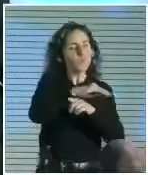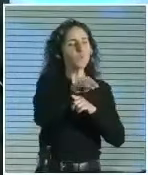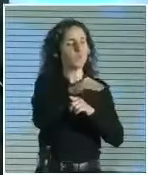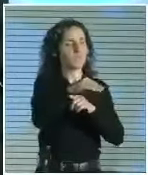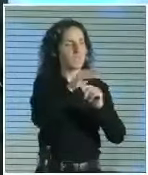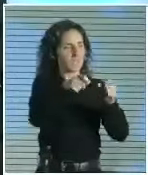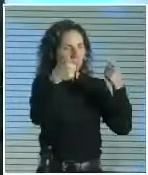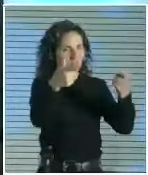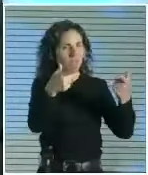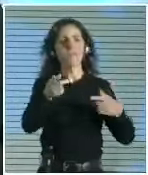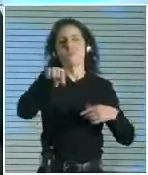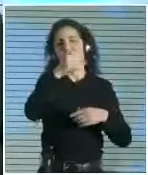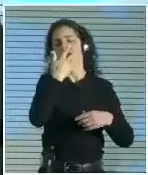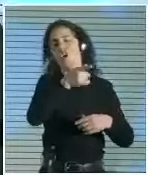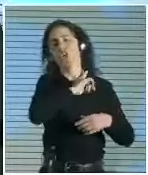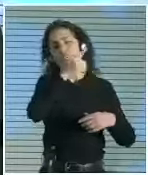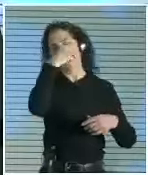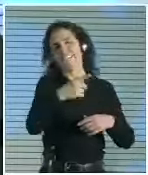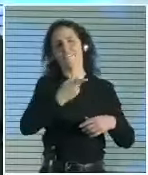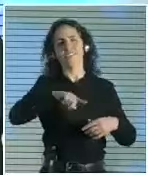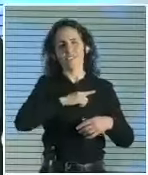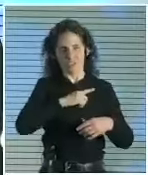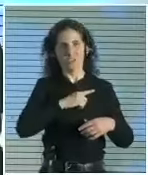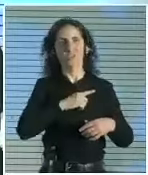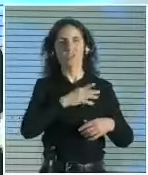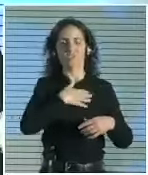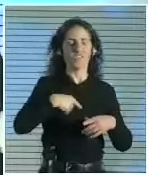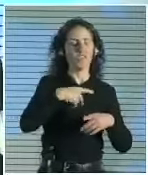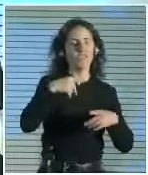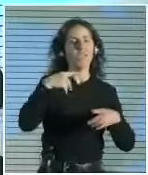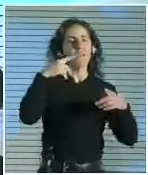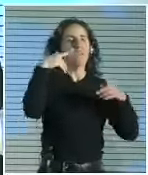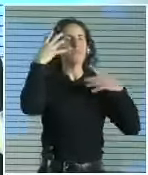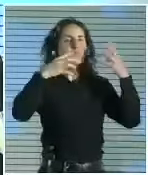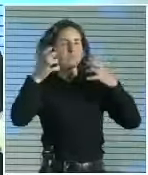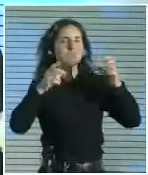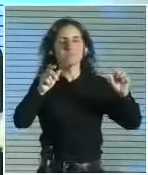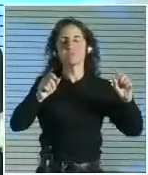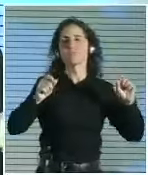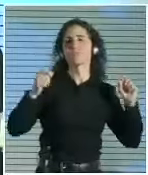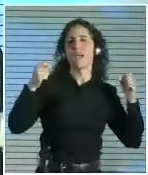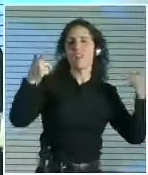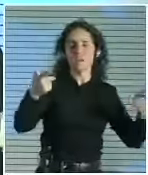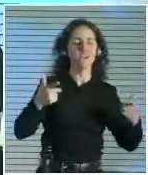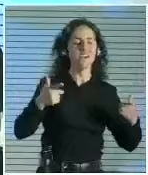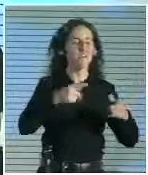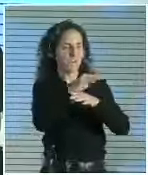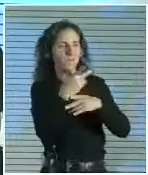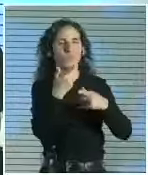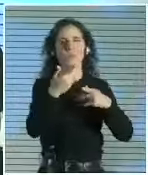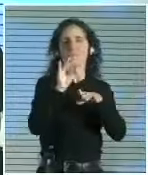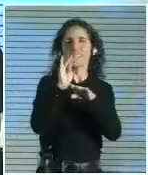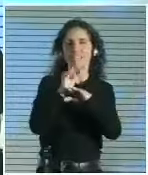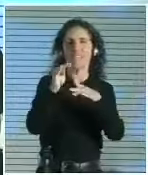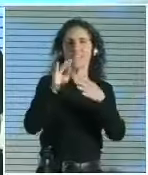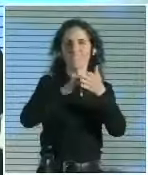change. We work to secure systems for people, for the benefit of people and nature. And